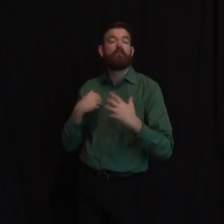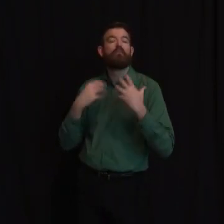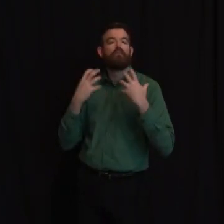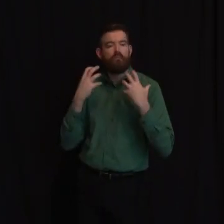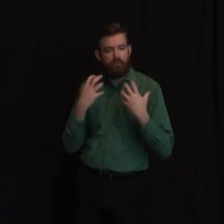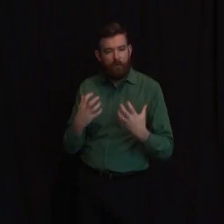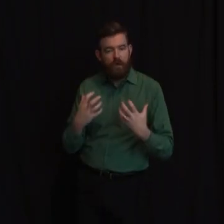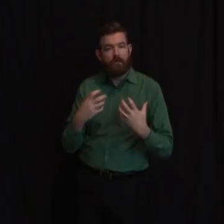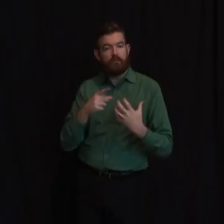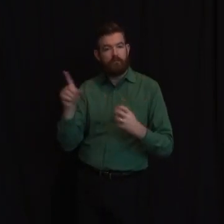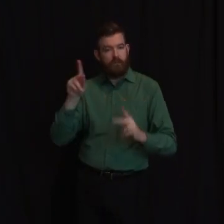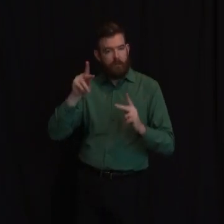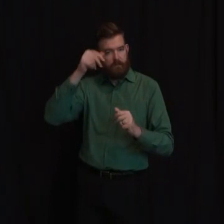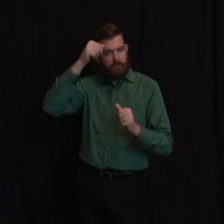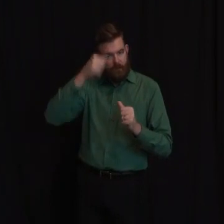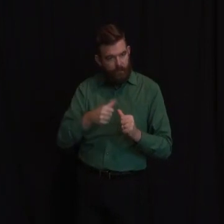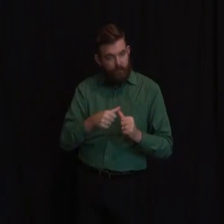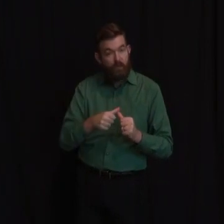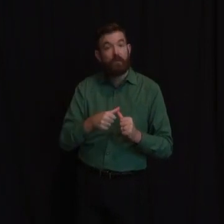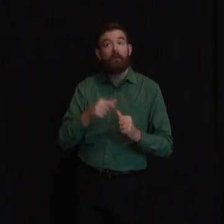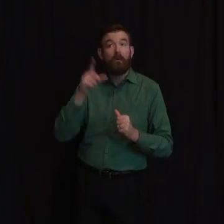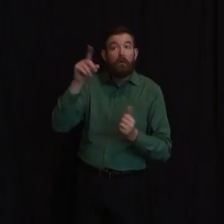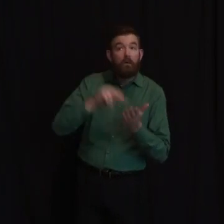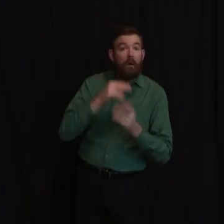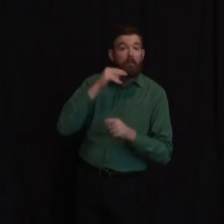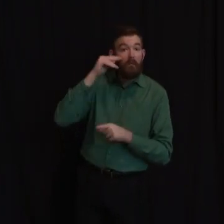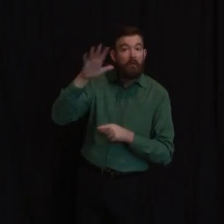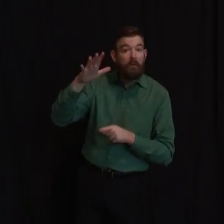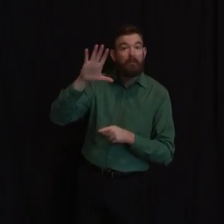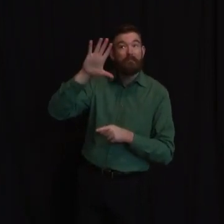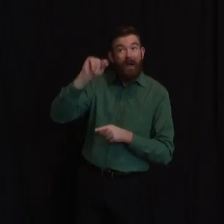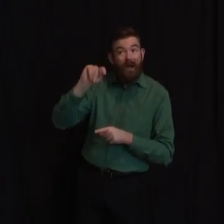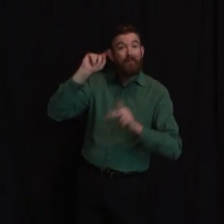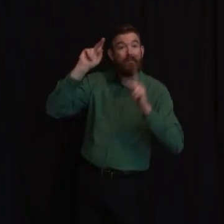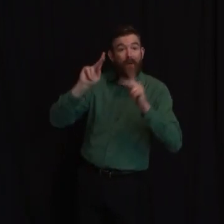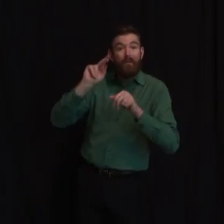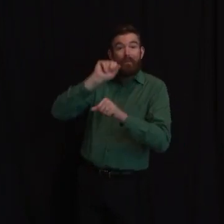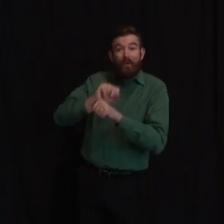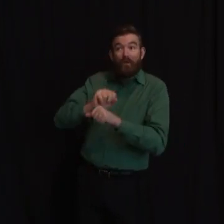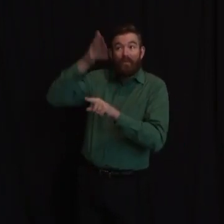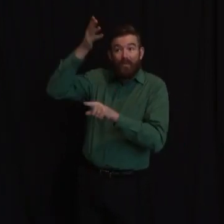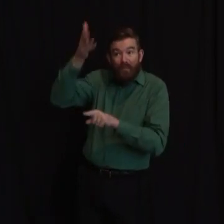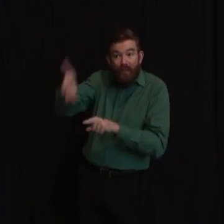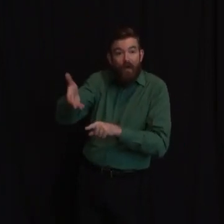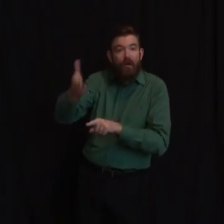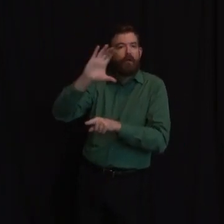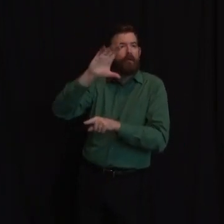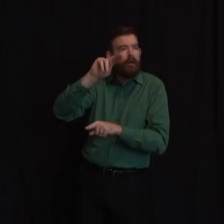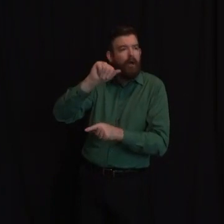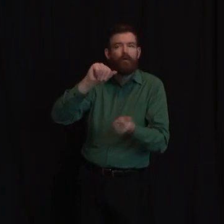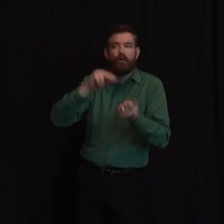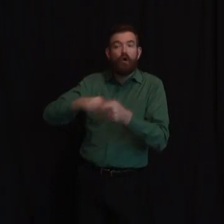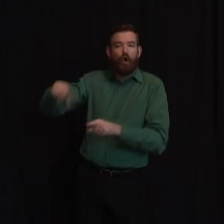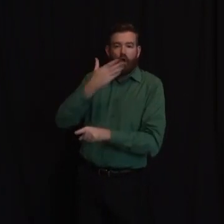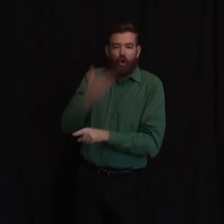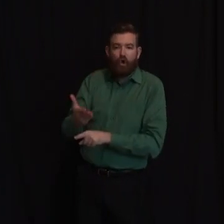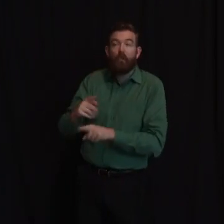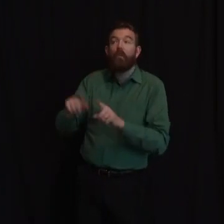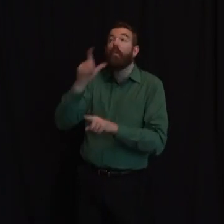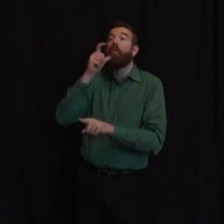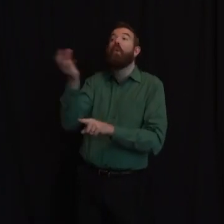healthcare workers are heroes, whether they're in a hospital, a long-term care facility, a home